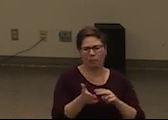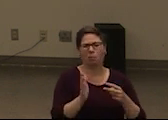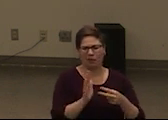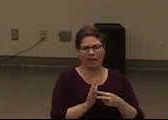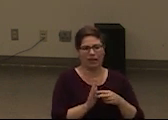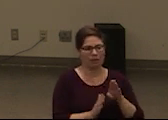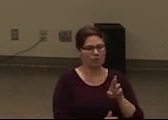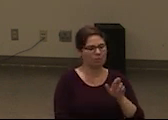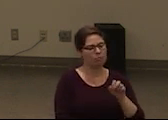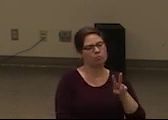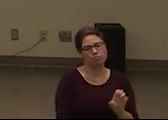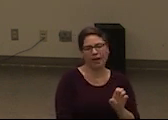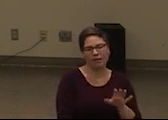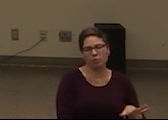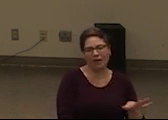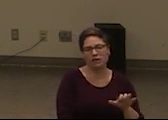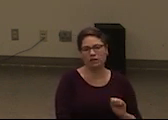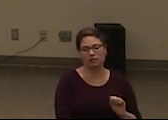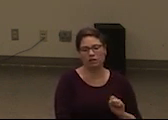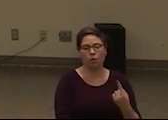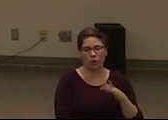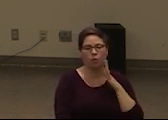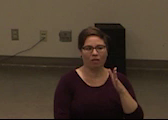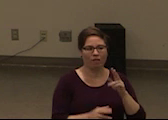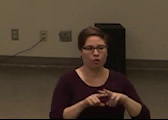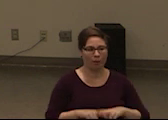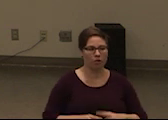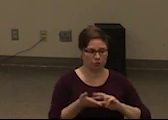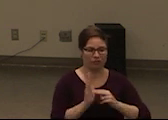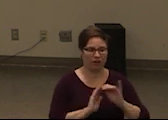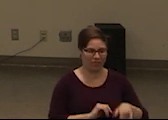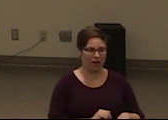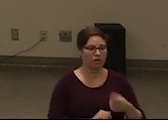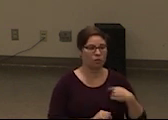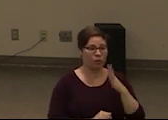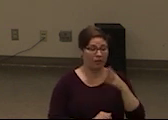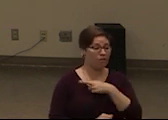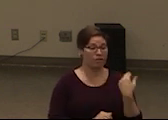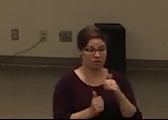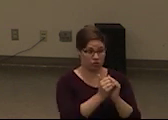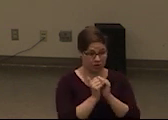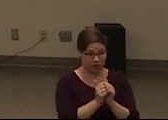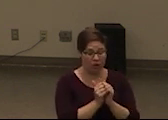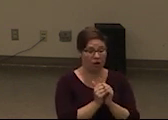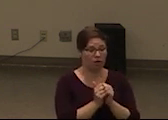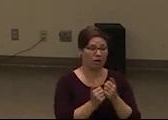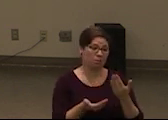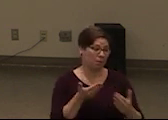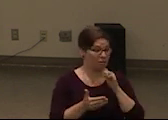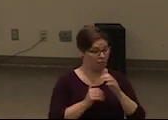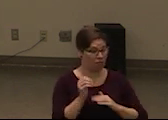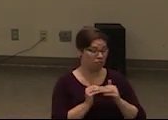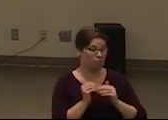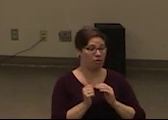in developing some shared language beyond we're going to take risks together and make it uncomfortable? And this is adapted from